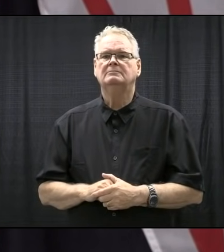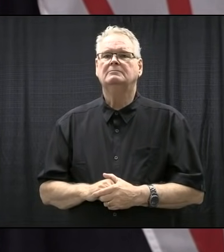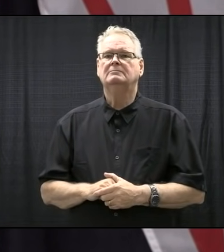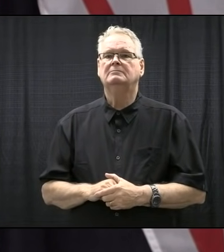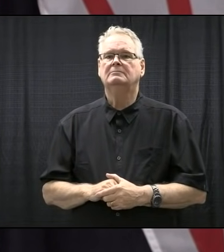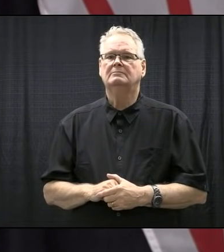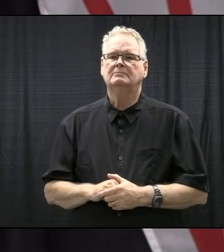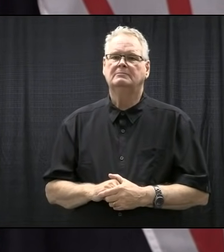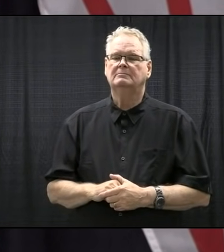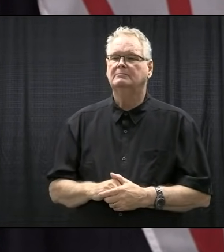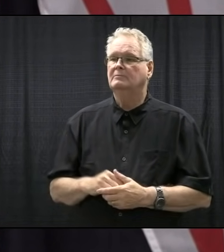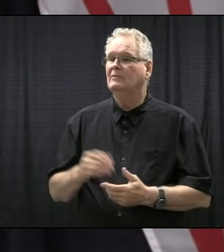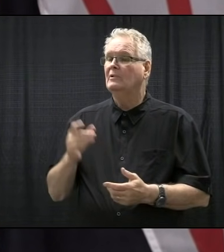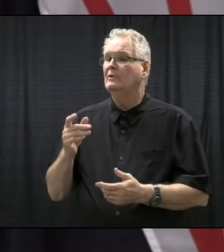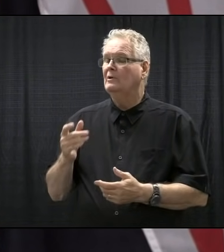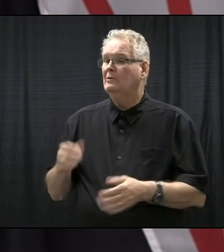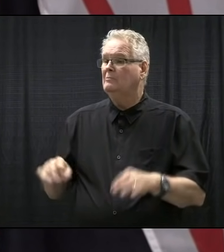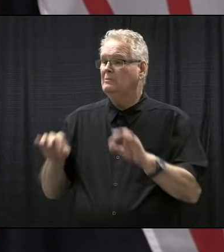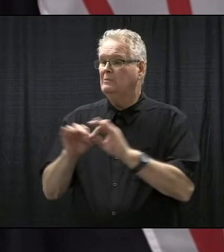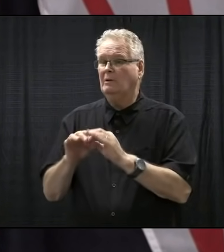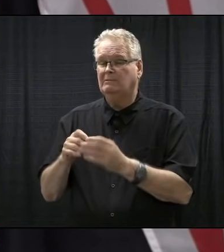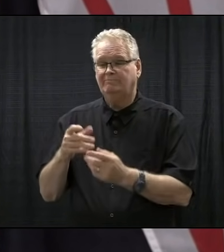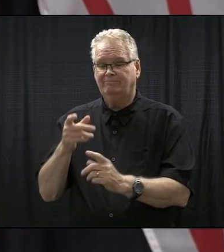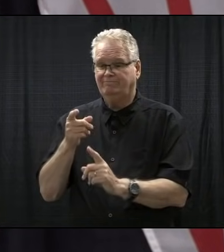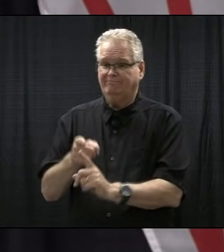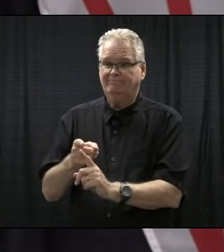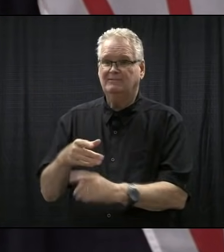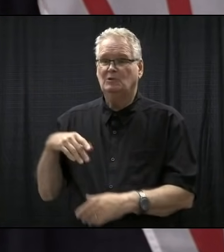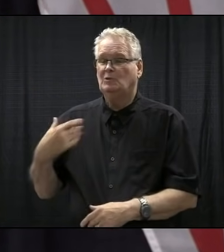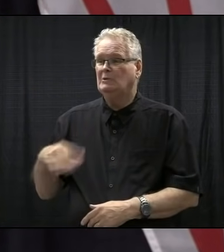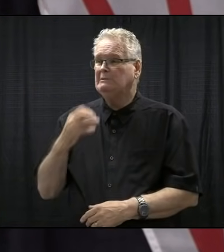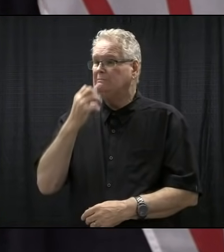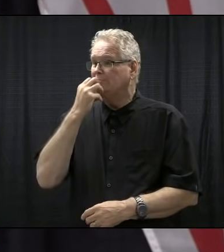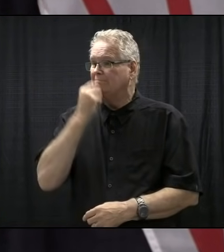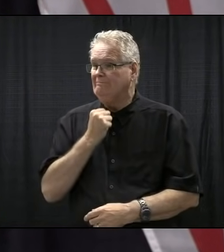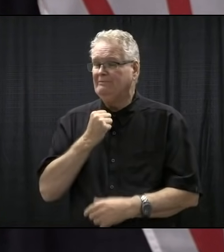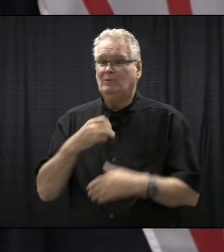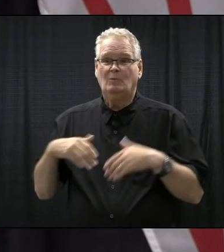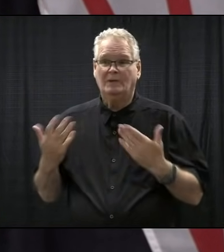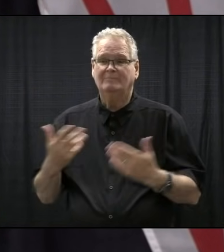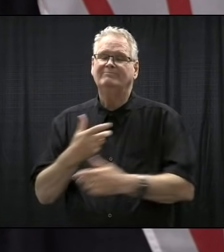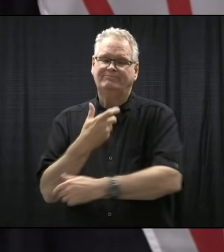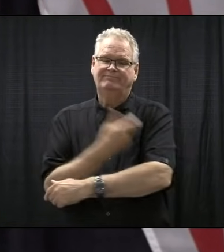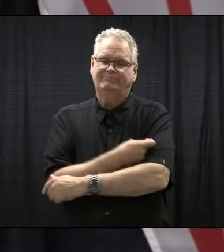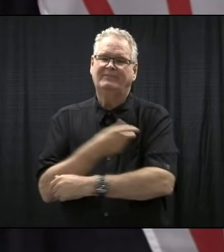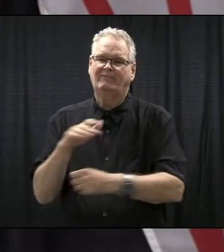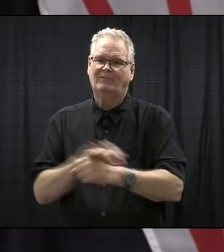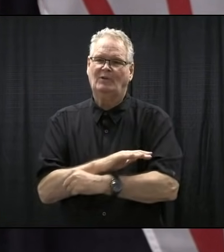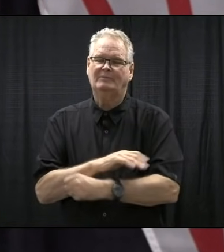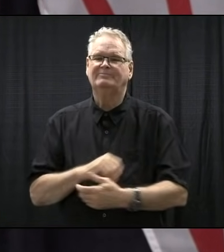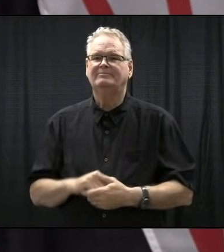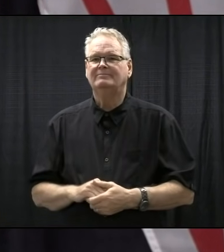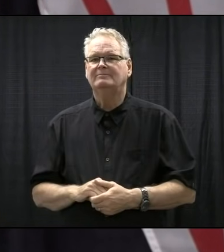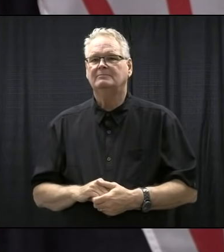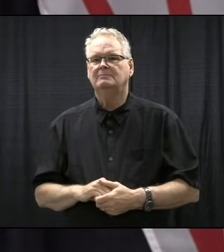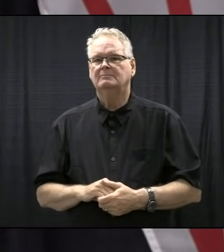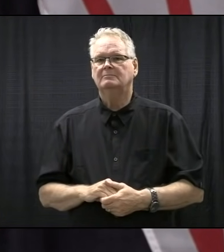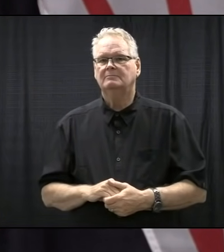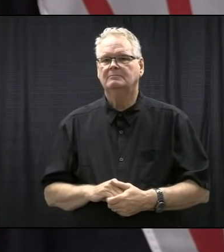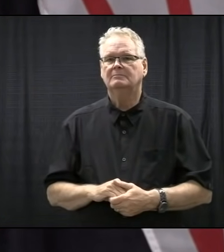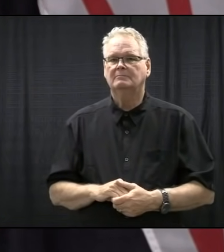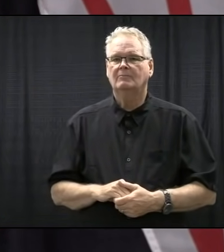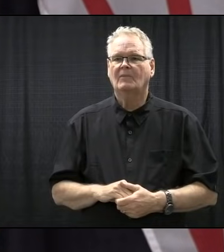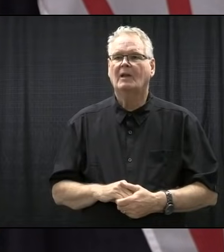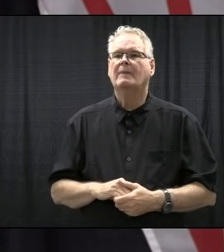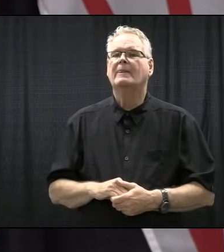give a shout out to the regional health authorities. They've pivoted yet again, and we had pop-up clinics here at Eastern Health at the weekend. And